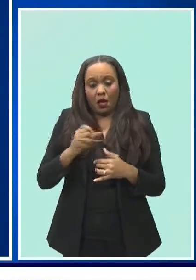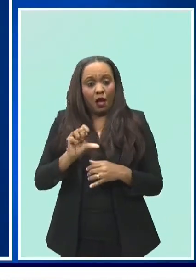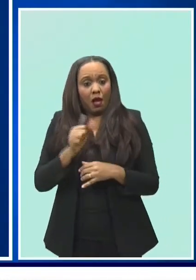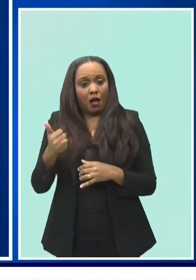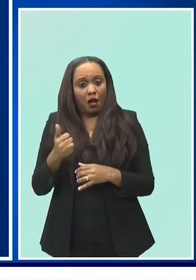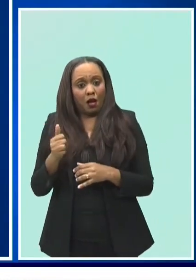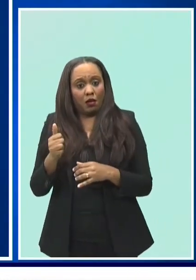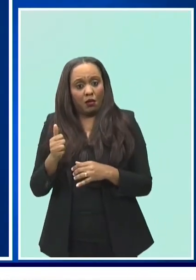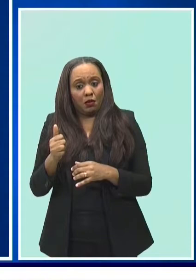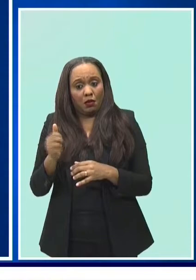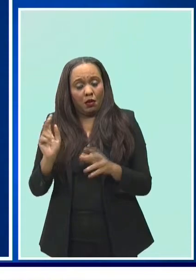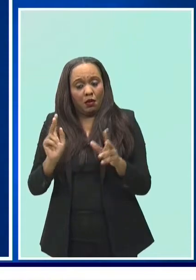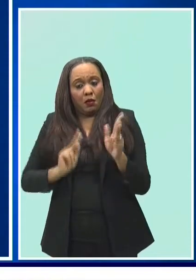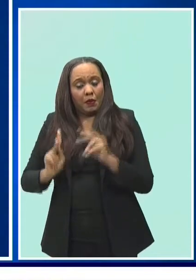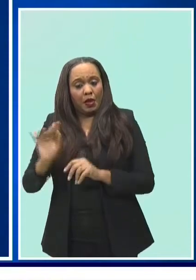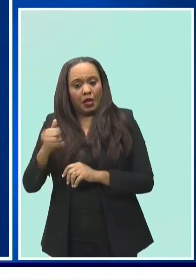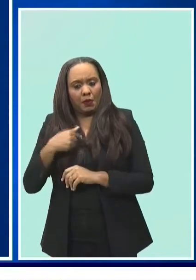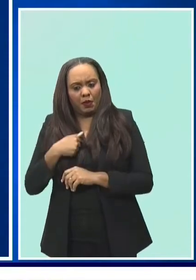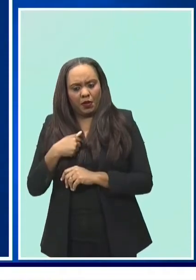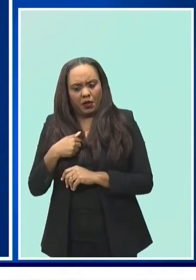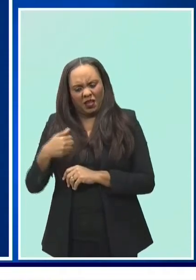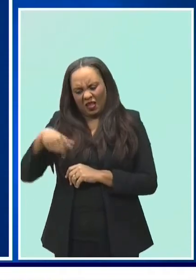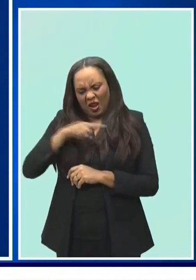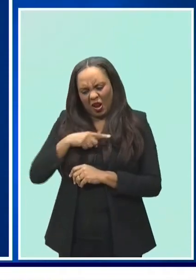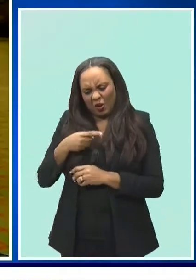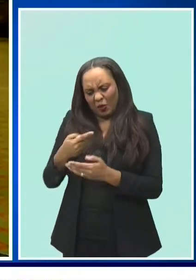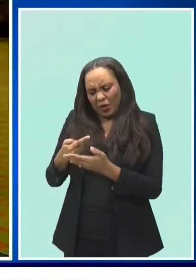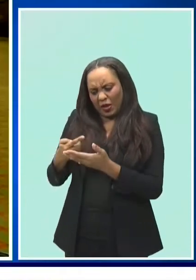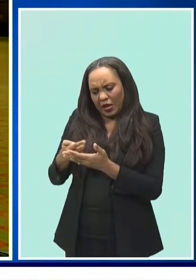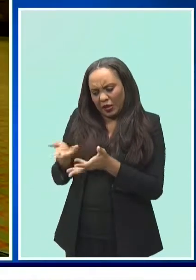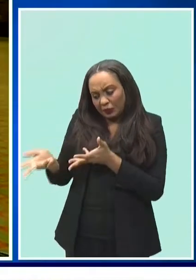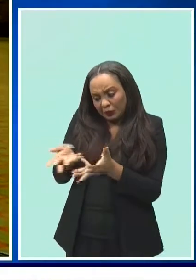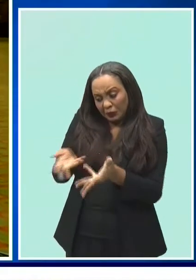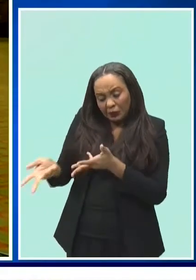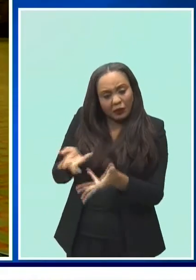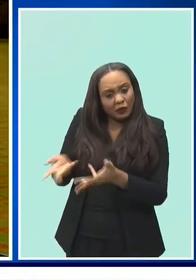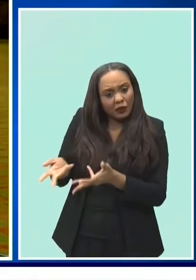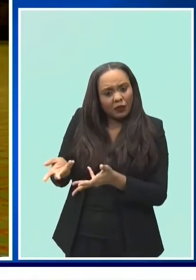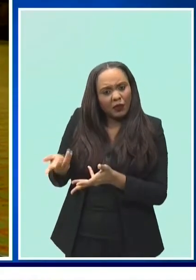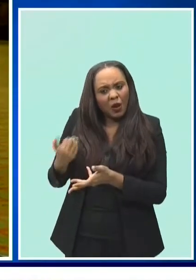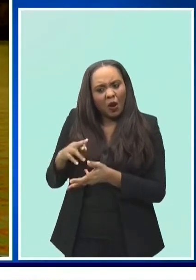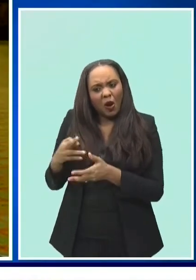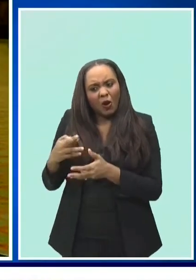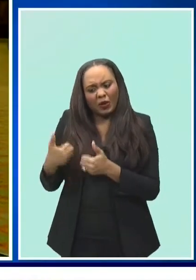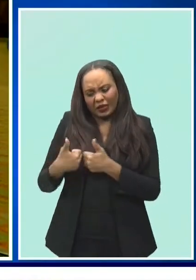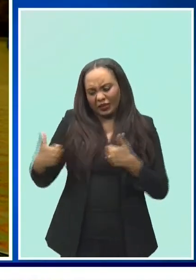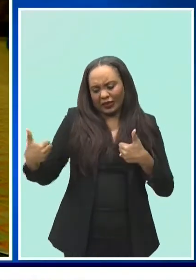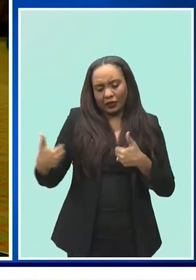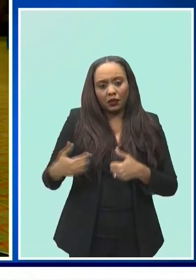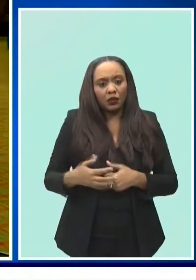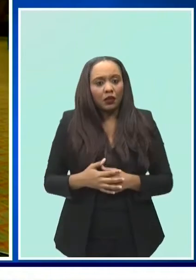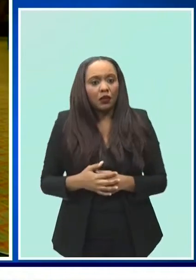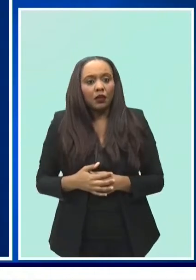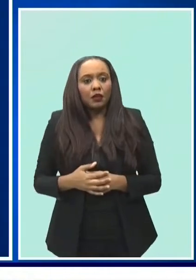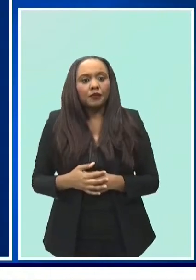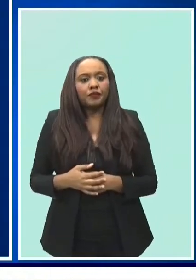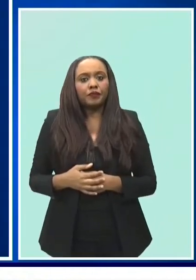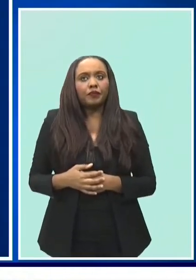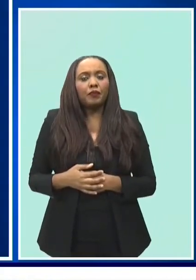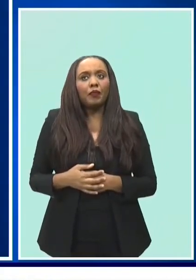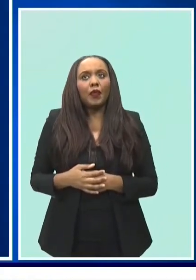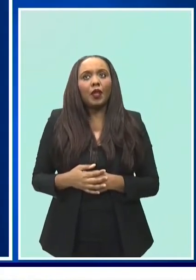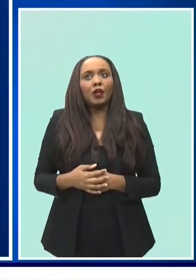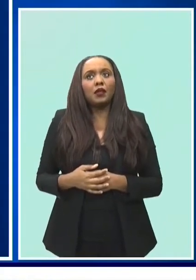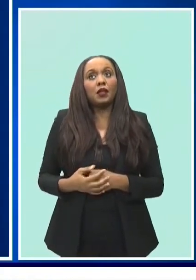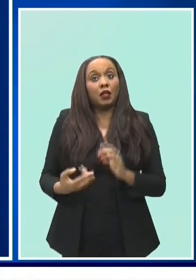Are we collaborating enough to get the best out of everything? Chief of Operations of the Inter-American Development Bank, Francisco